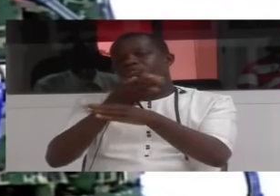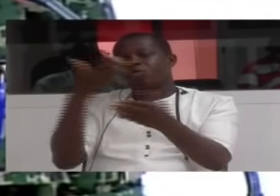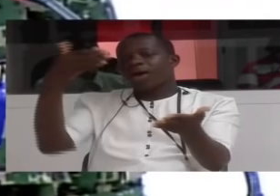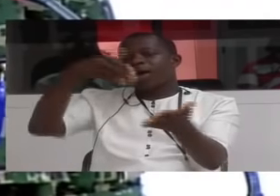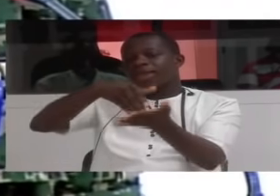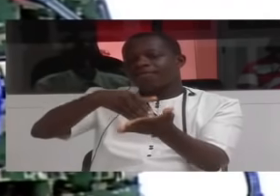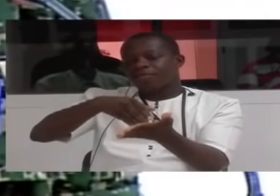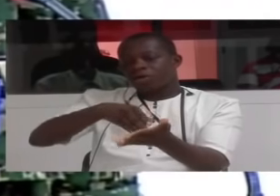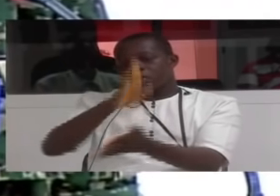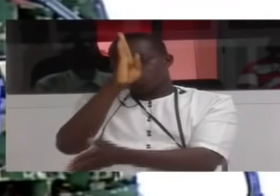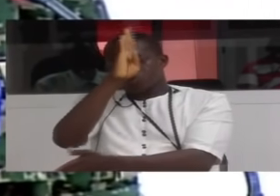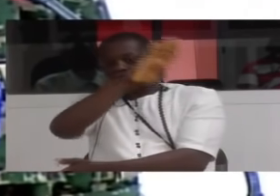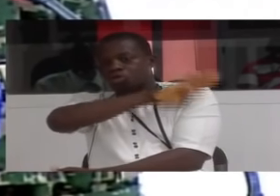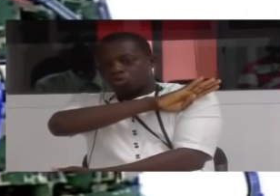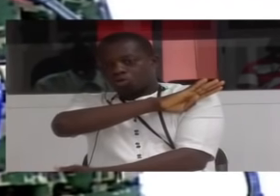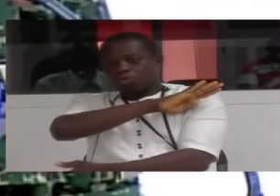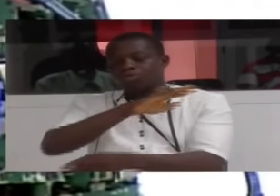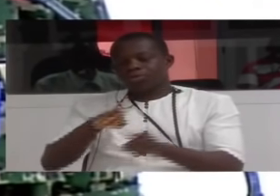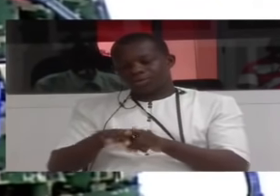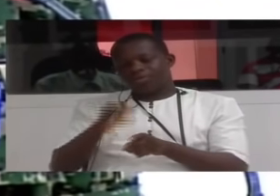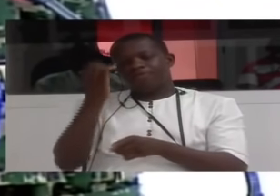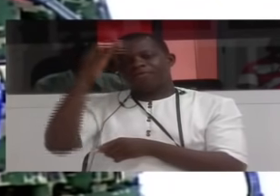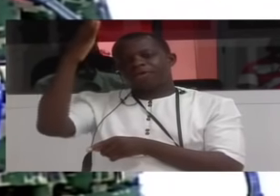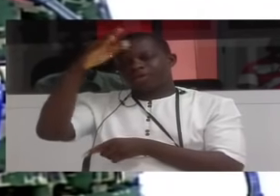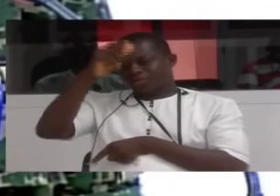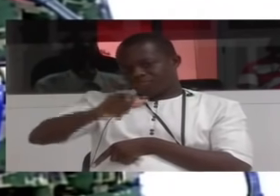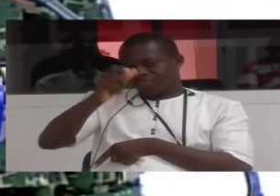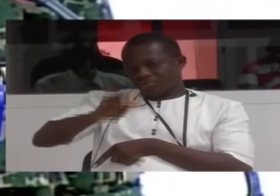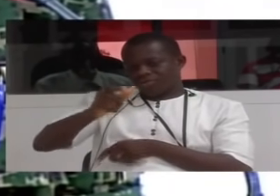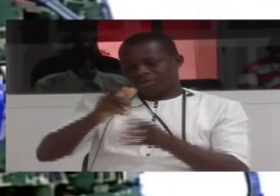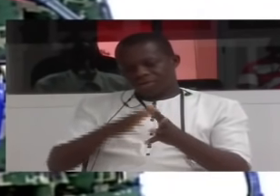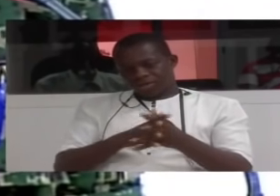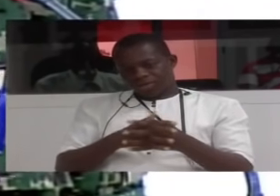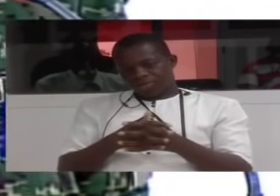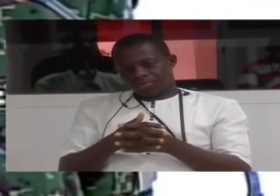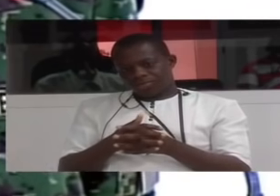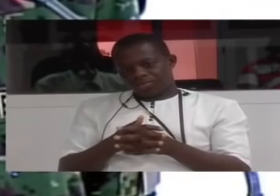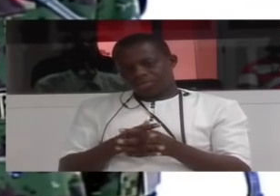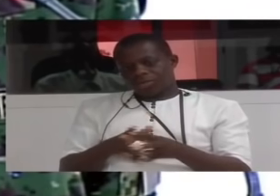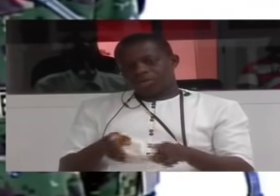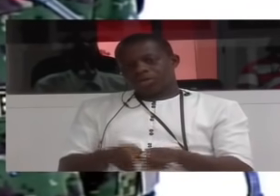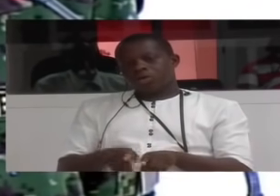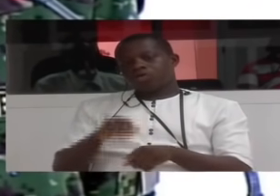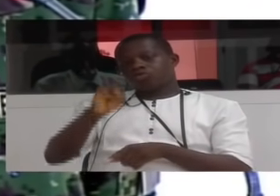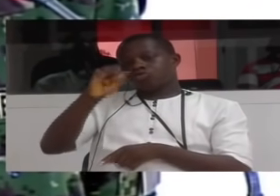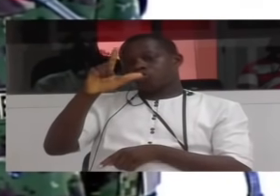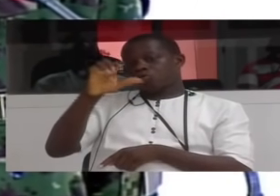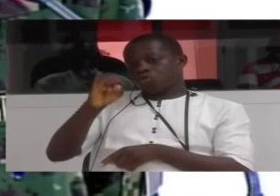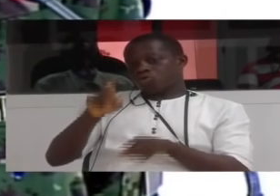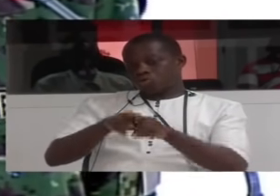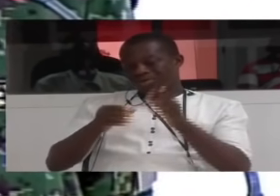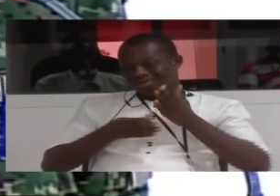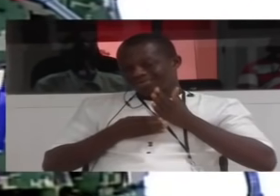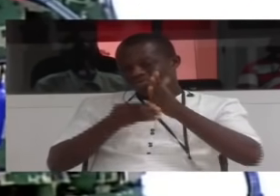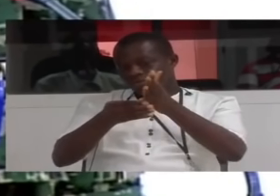Bojang before you reach Biyam, but I cannot recall the name of that village. Solo mo ñu jitu yobbu ñu ci place bi